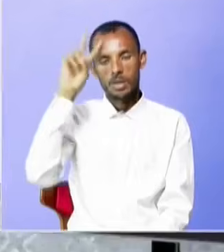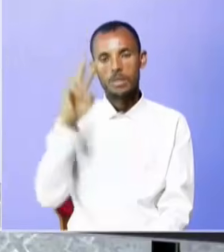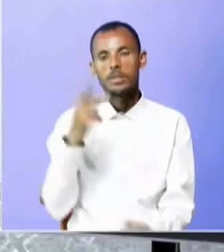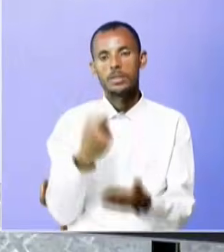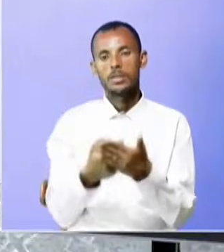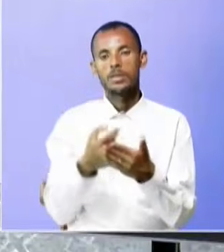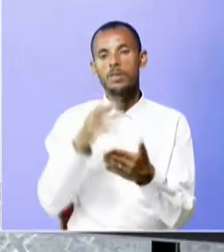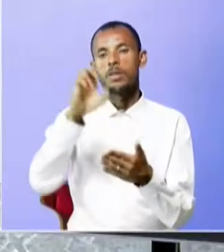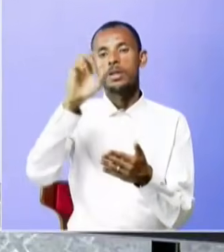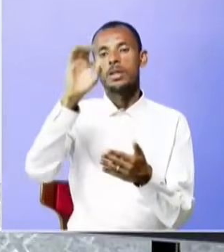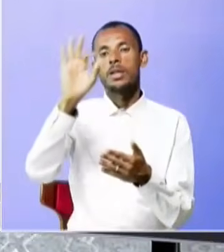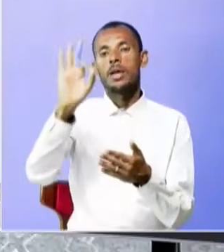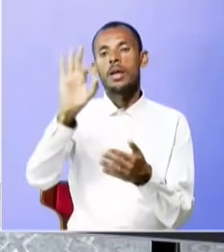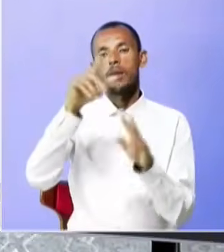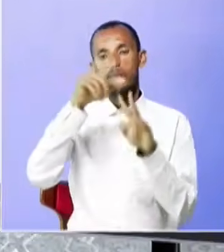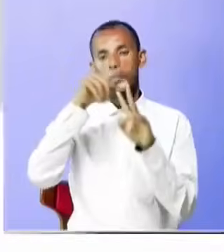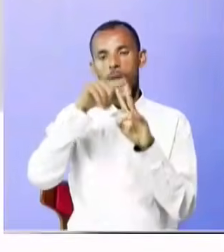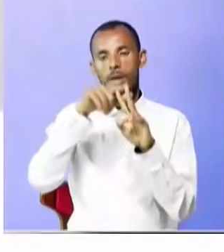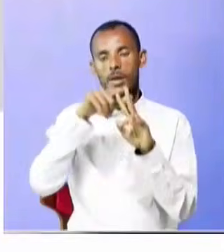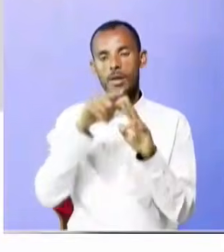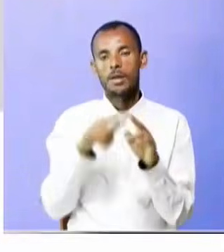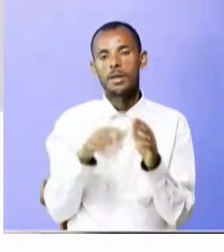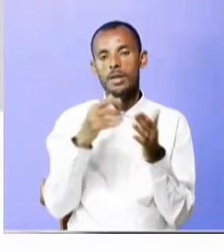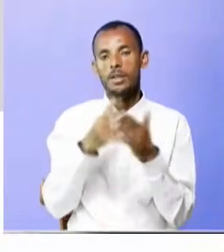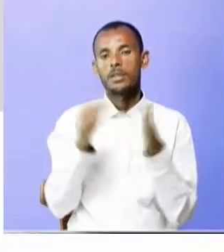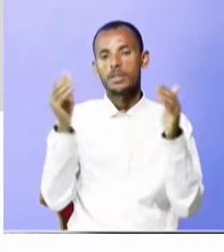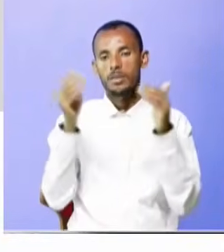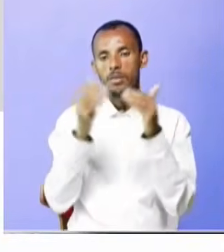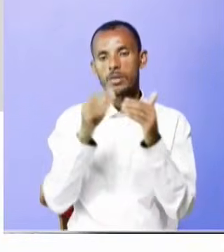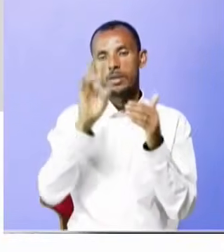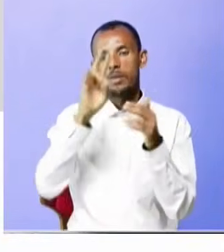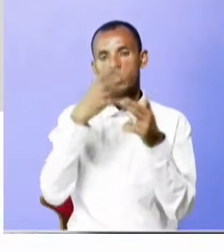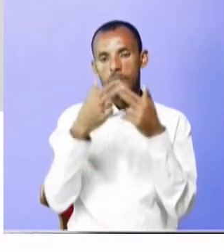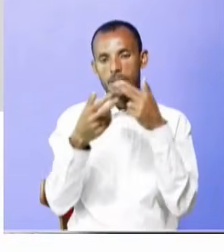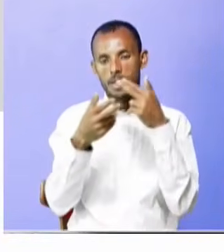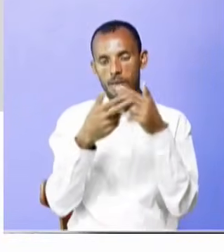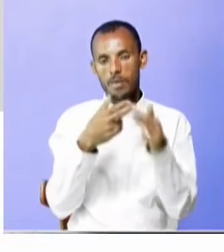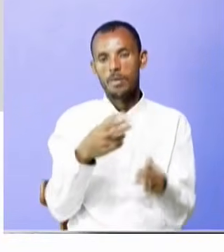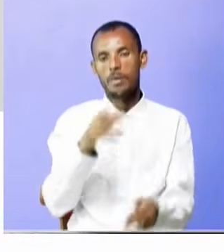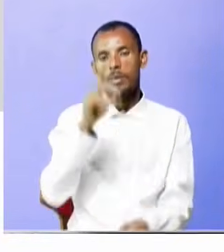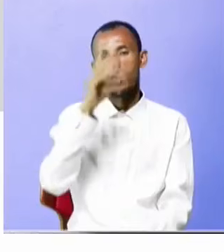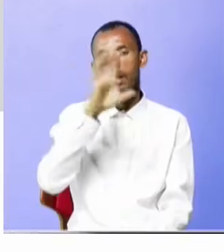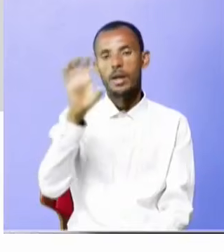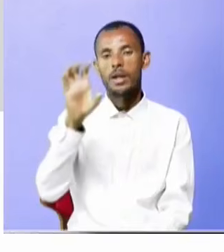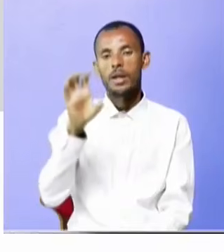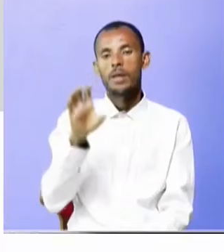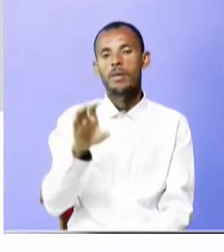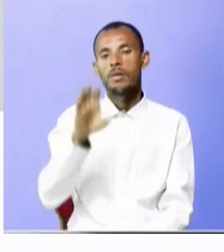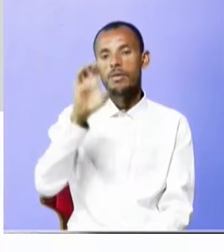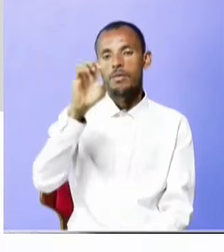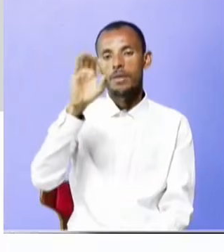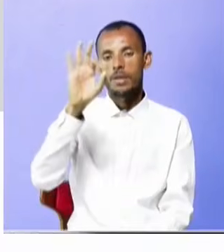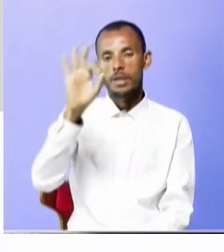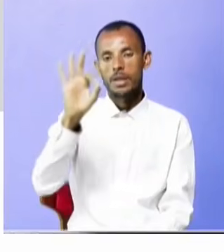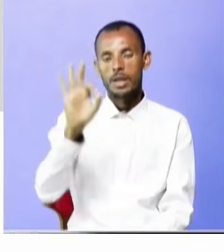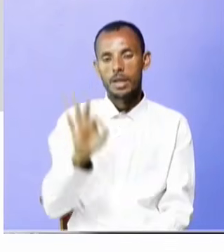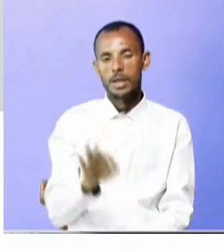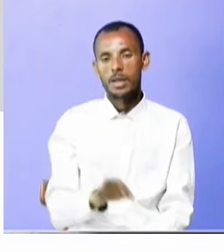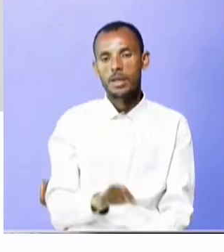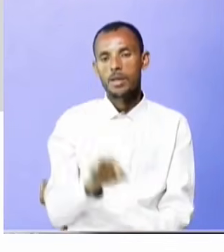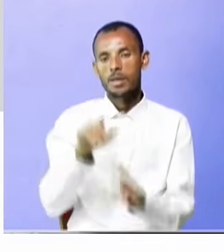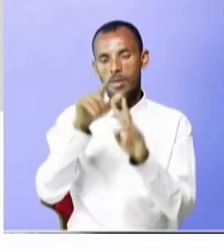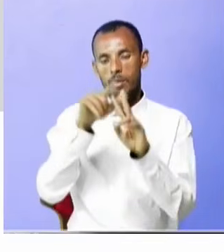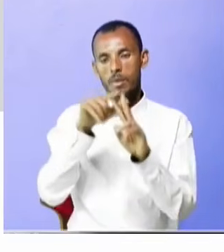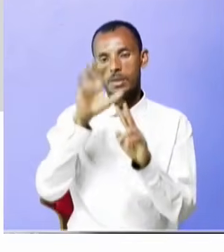is 49 pi. So it becomes 7 times 100 square root of 149